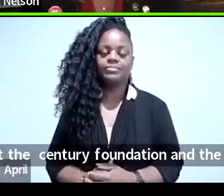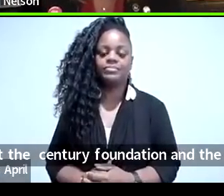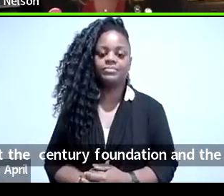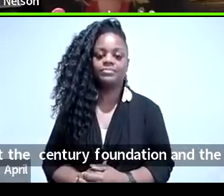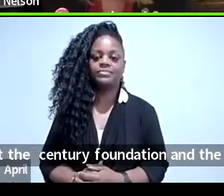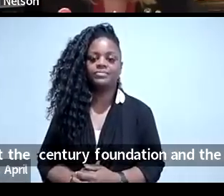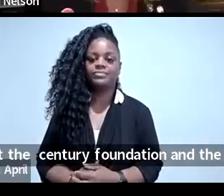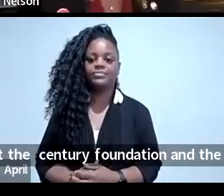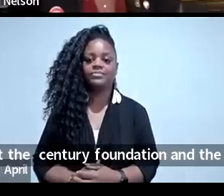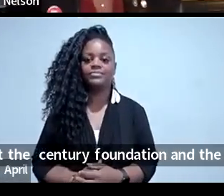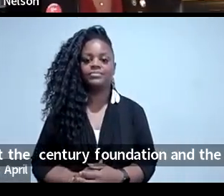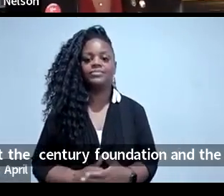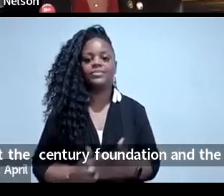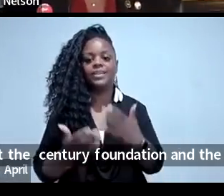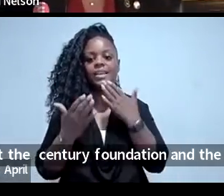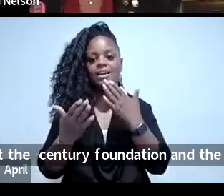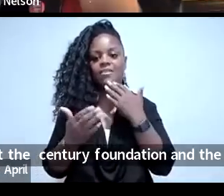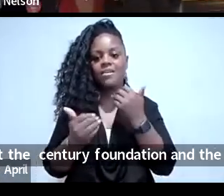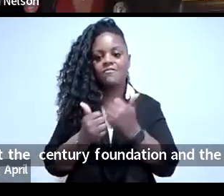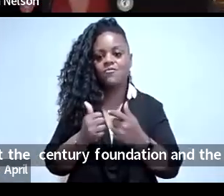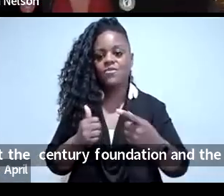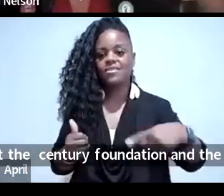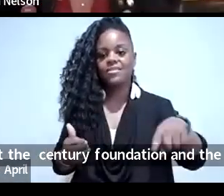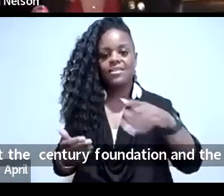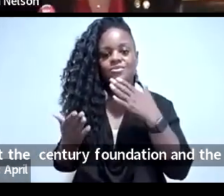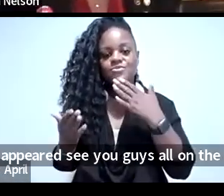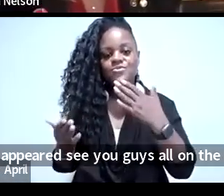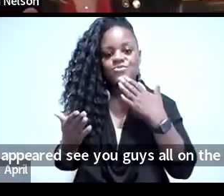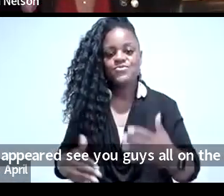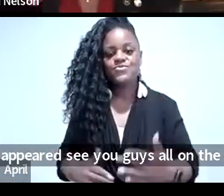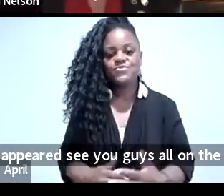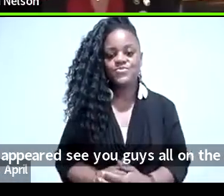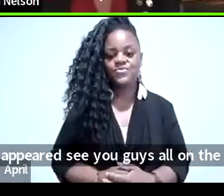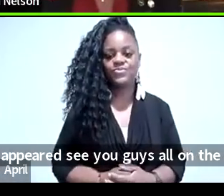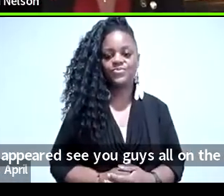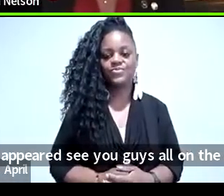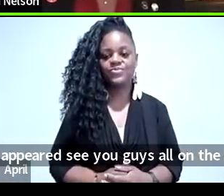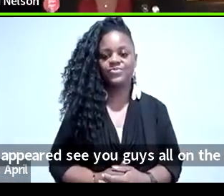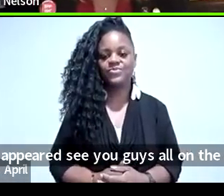Thank you. Thank you. Absolutely. Thank you. Solidarity forever.